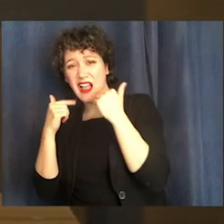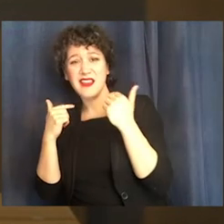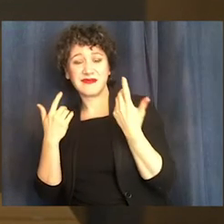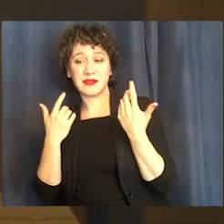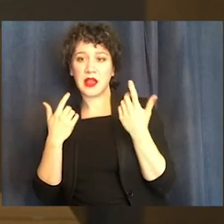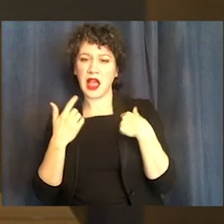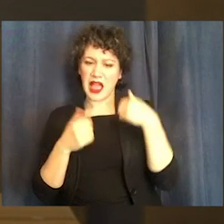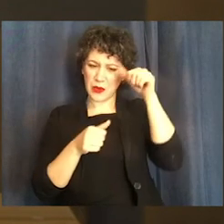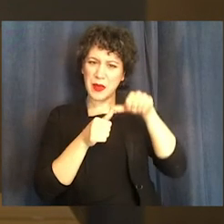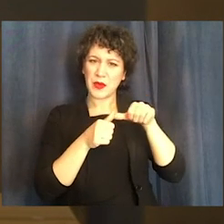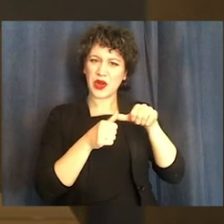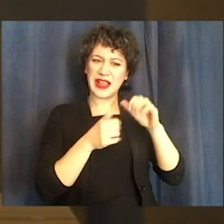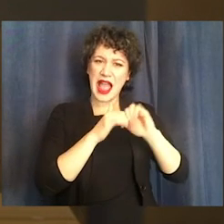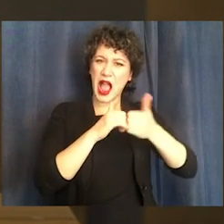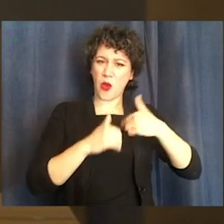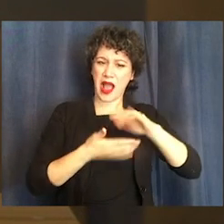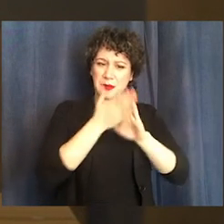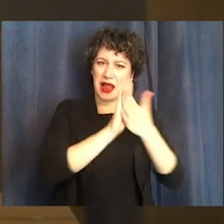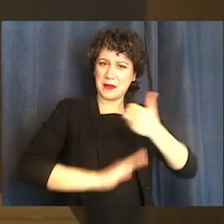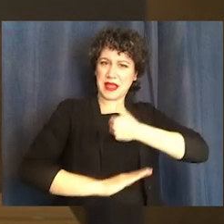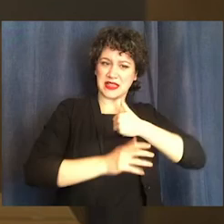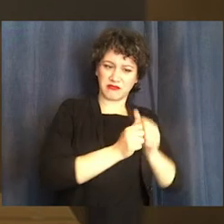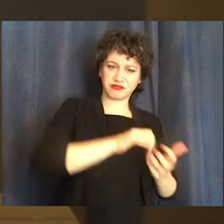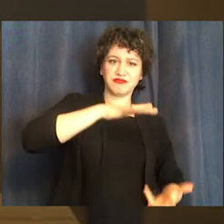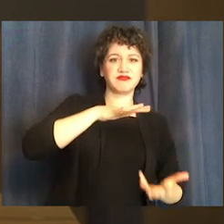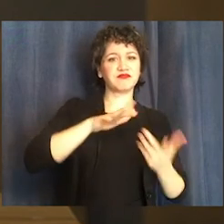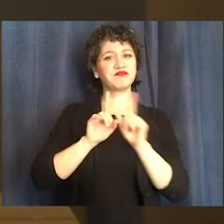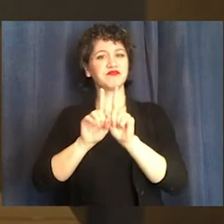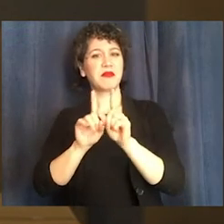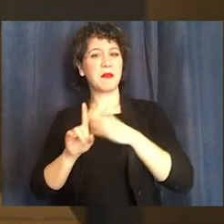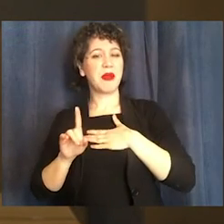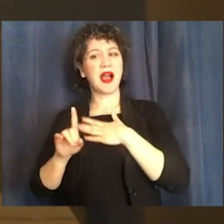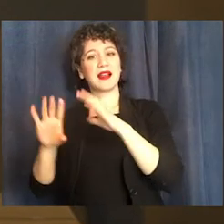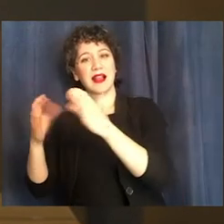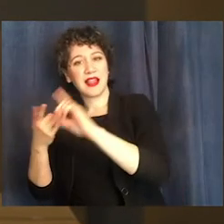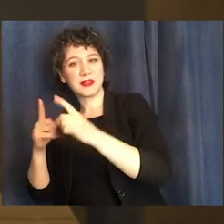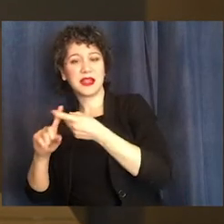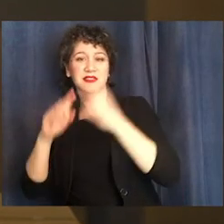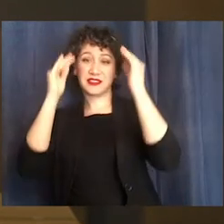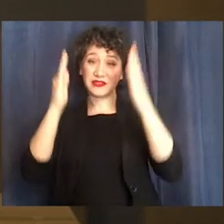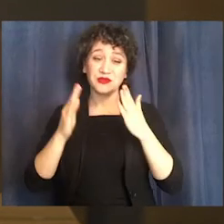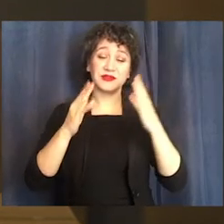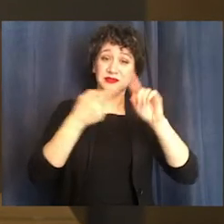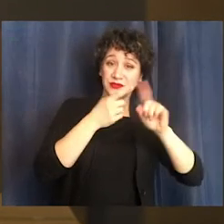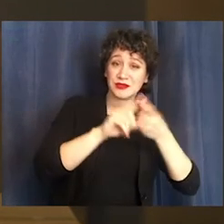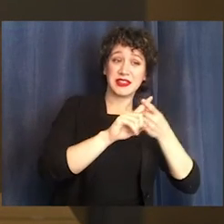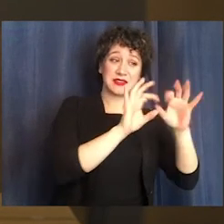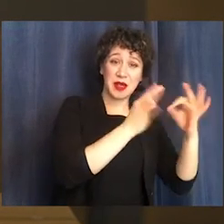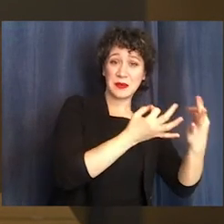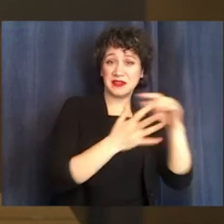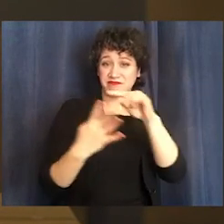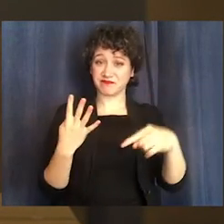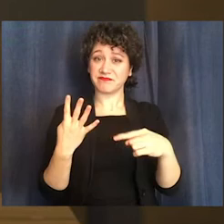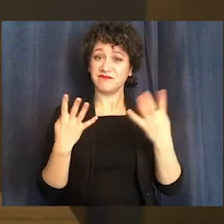me, alongside my classmates, teachers, friends, and family. Throughout these last few months, I've